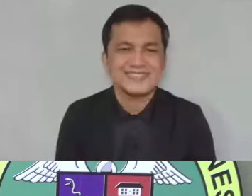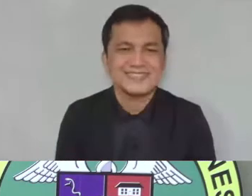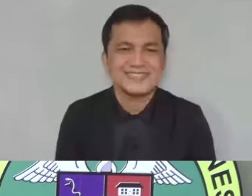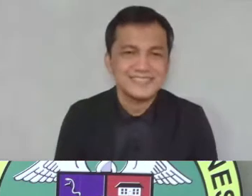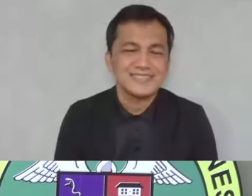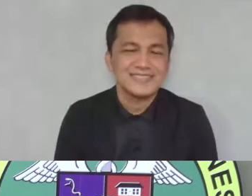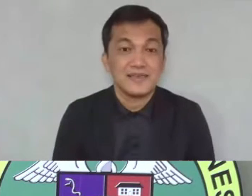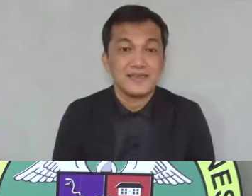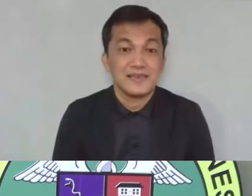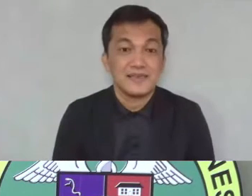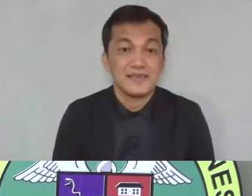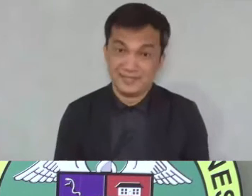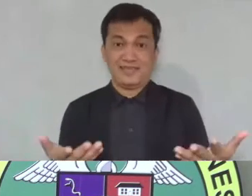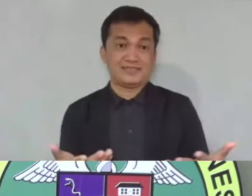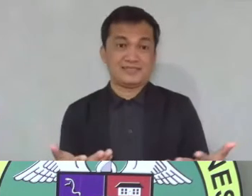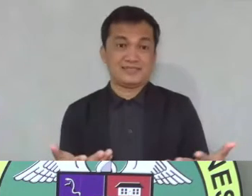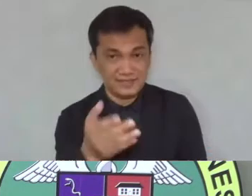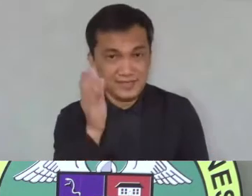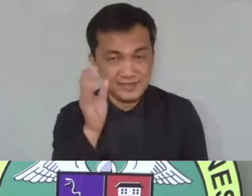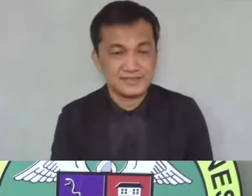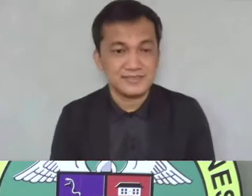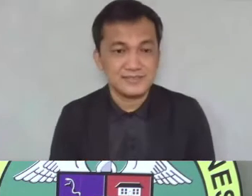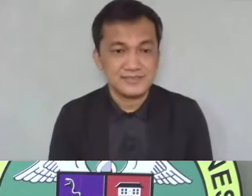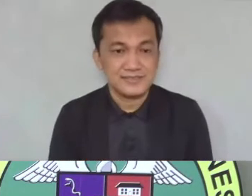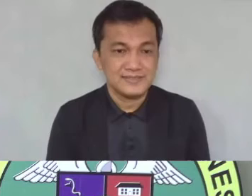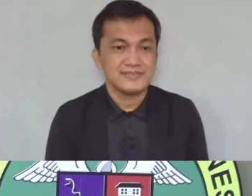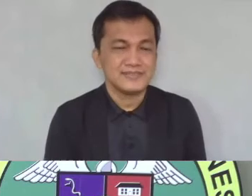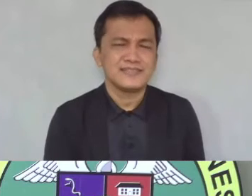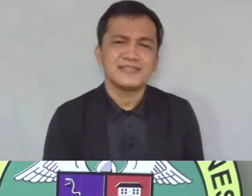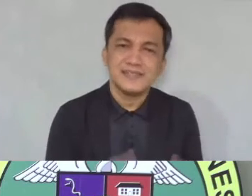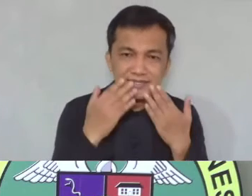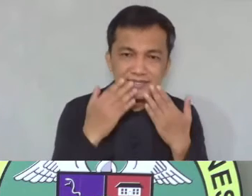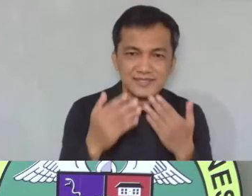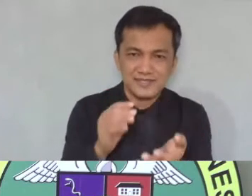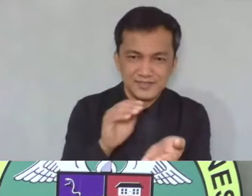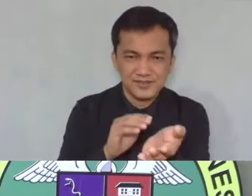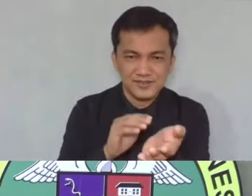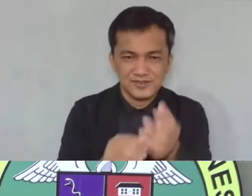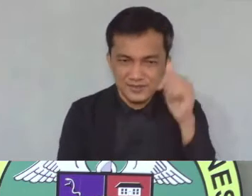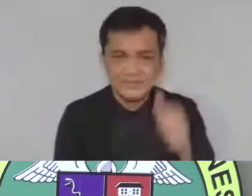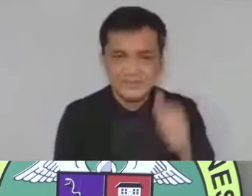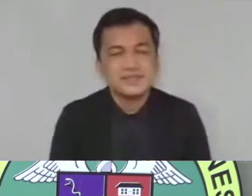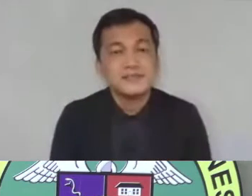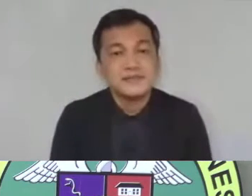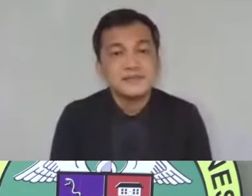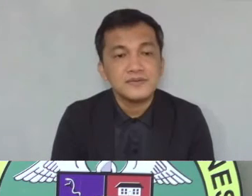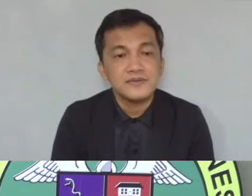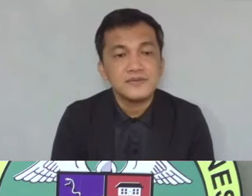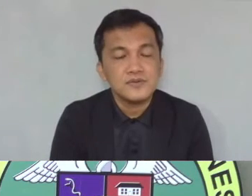So, yes, Charity. Thank you very much, Dr. Atienza. In